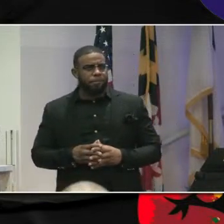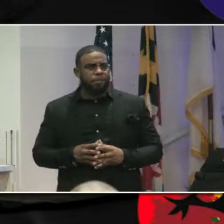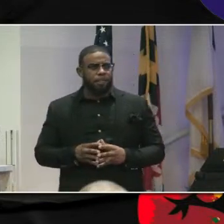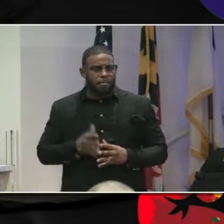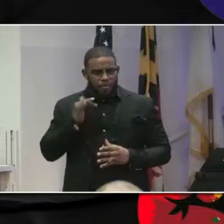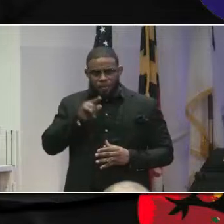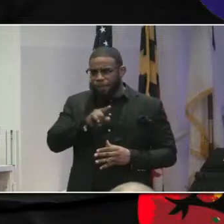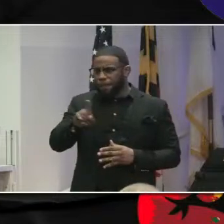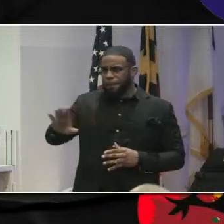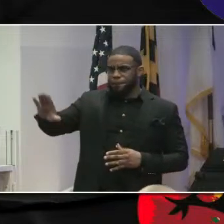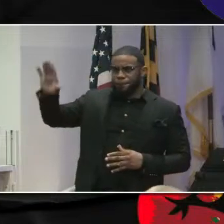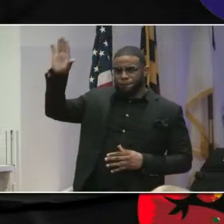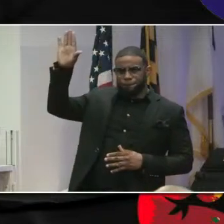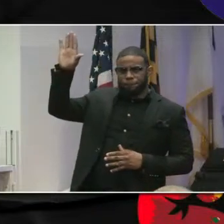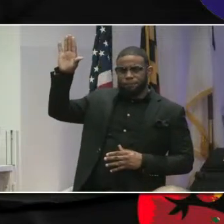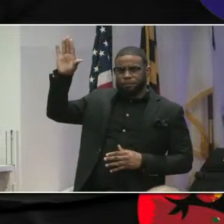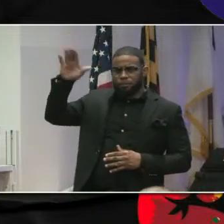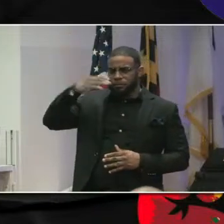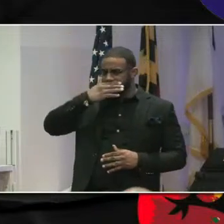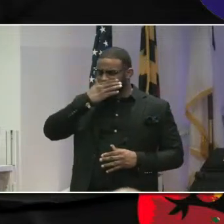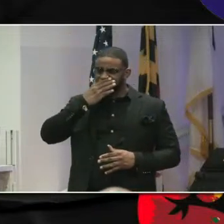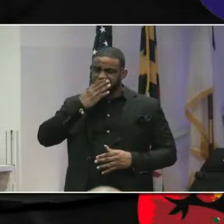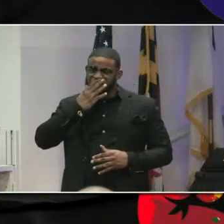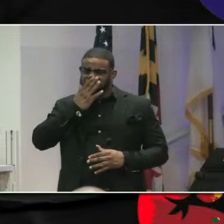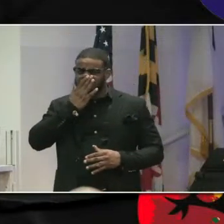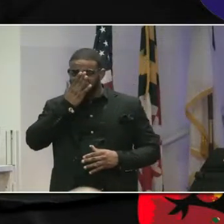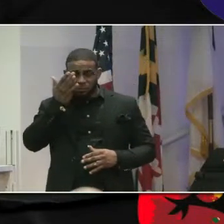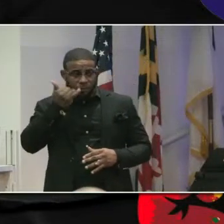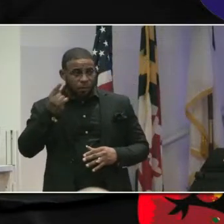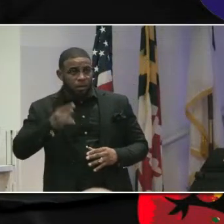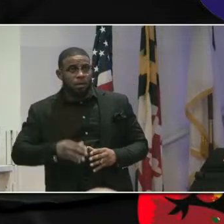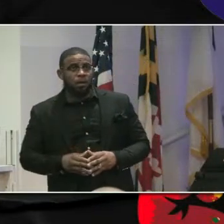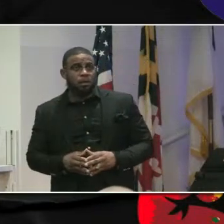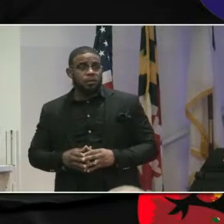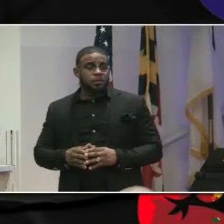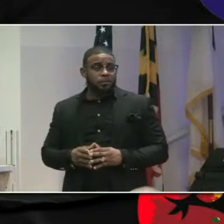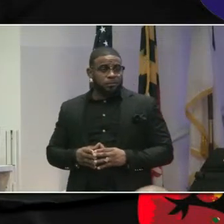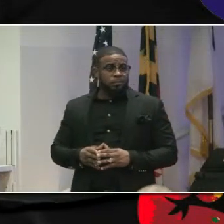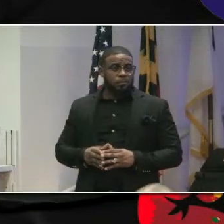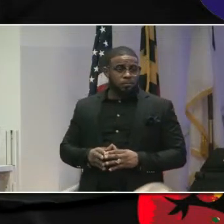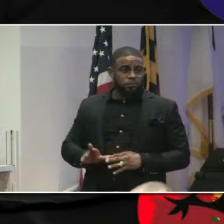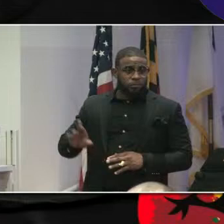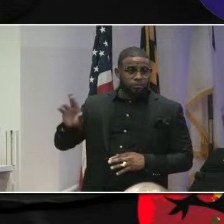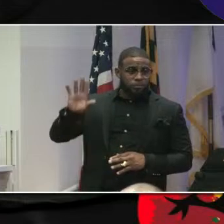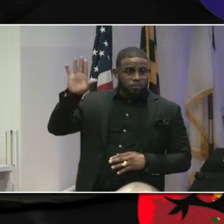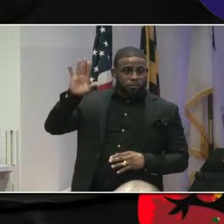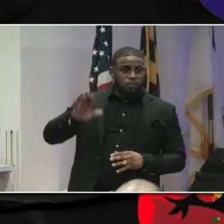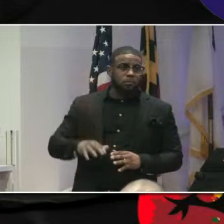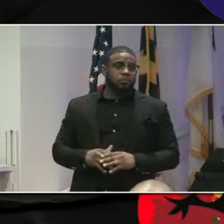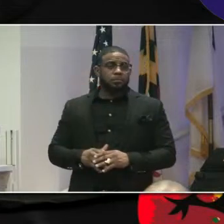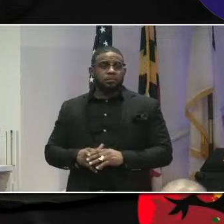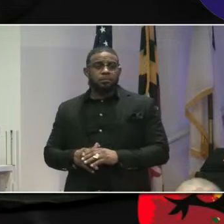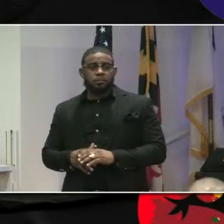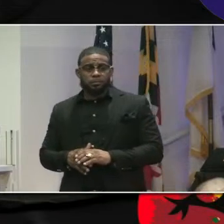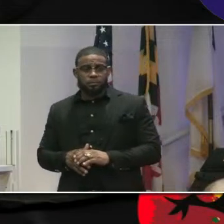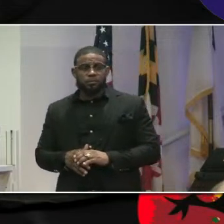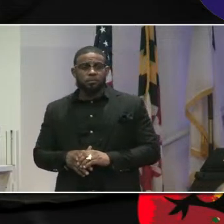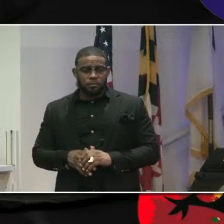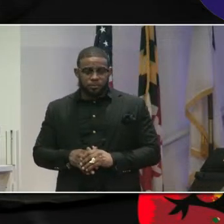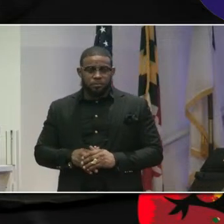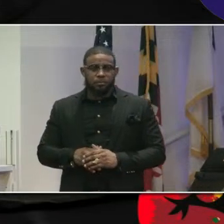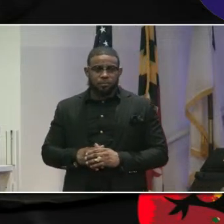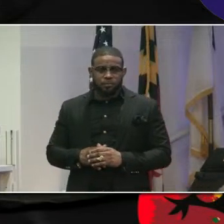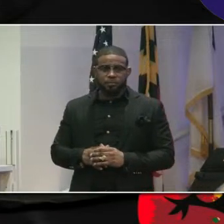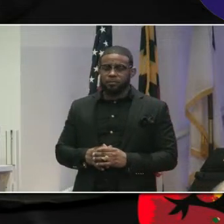If that's you, raise your right hand. Is there anyone? Raise your right hand. Raise your right hand. Raise your right hand.